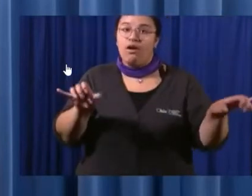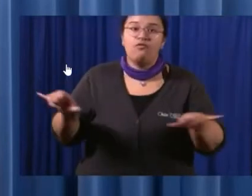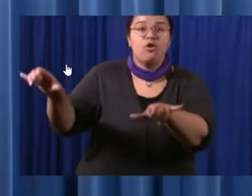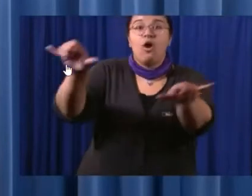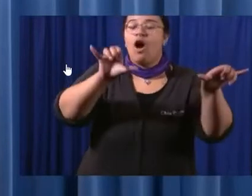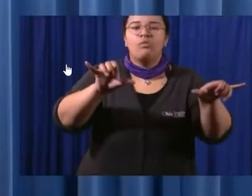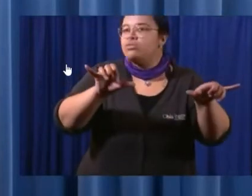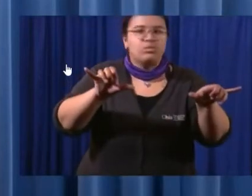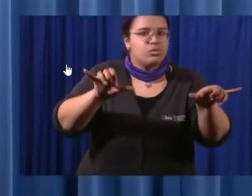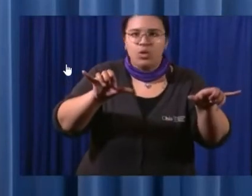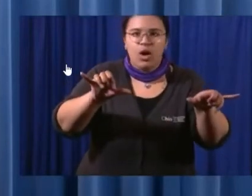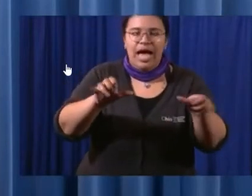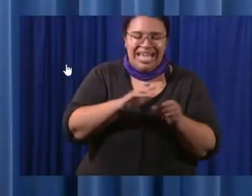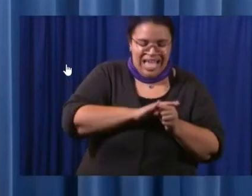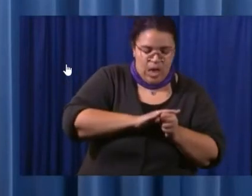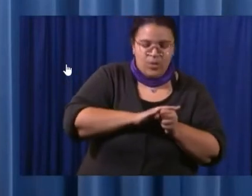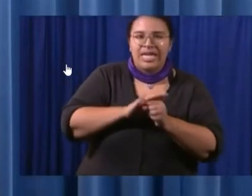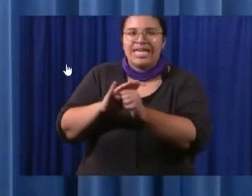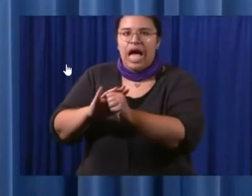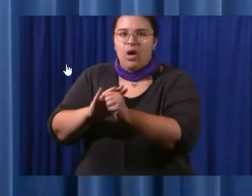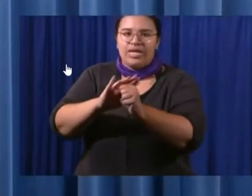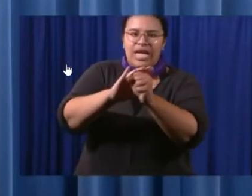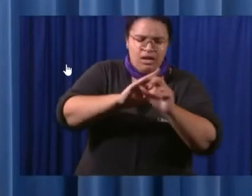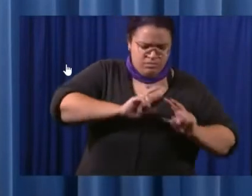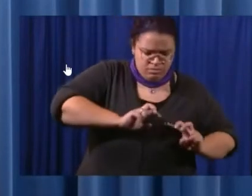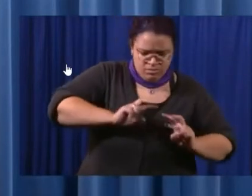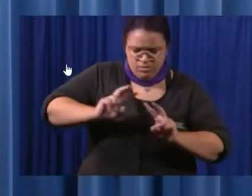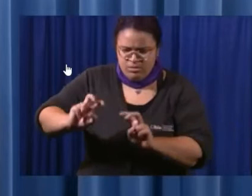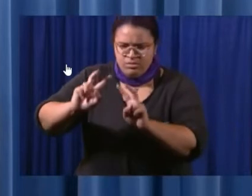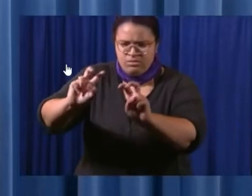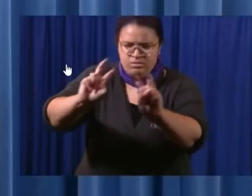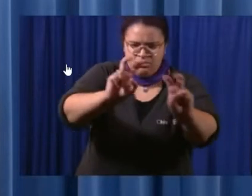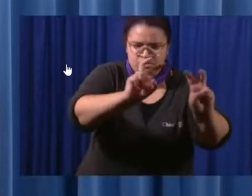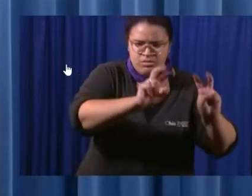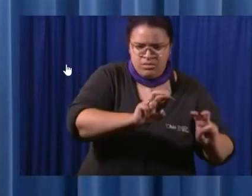seen with the new data that everyone is looking at